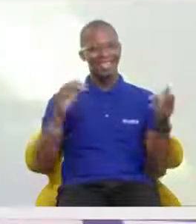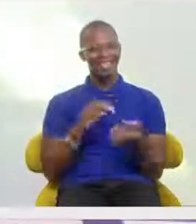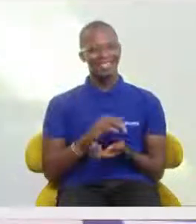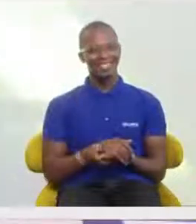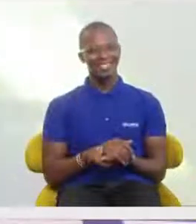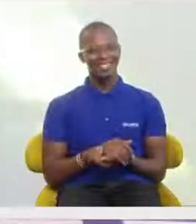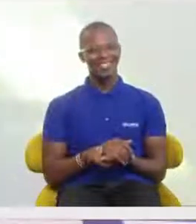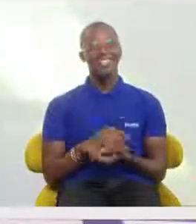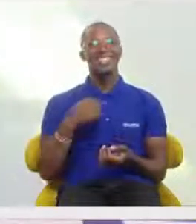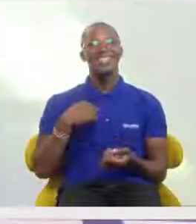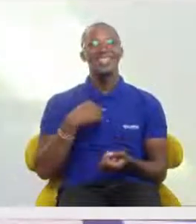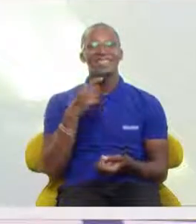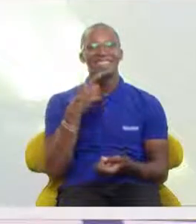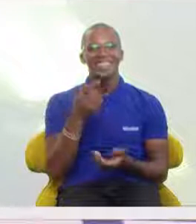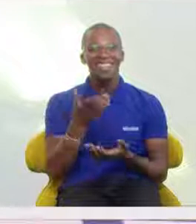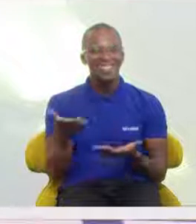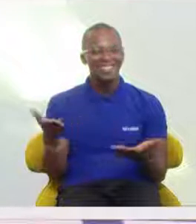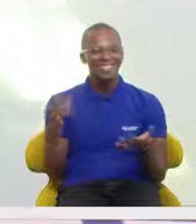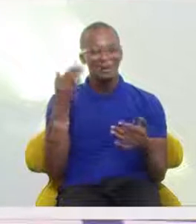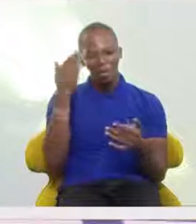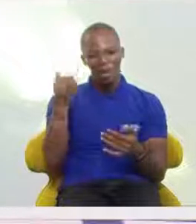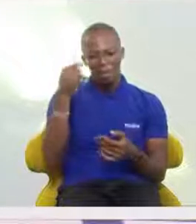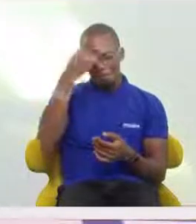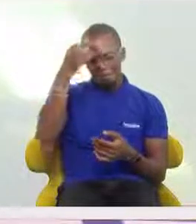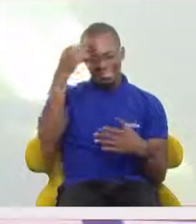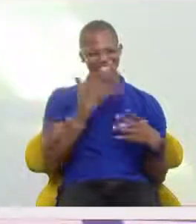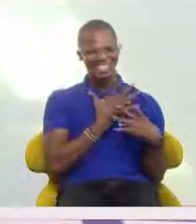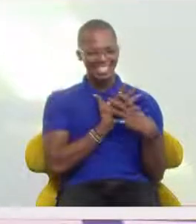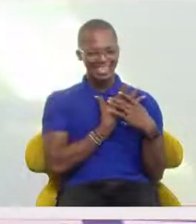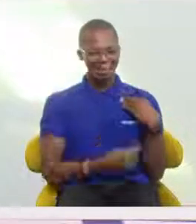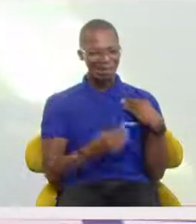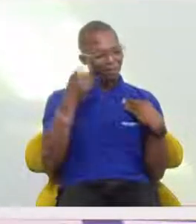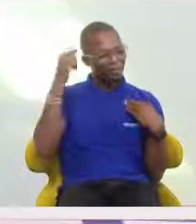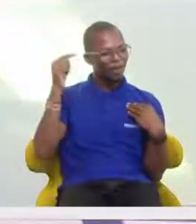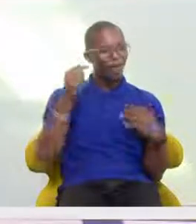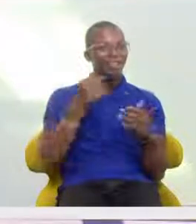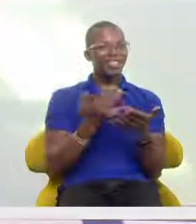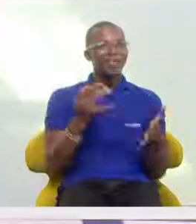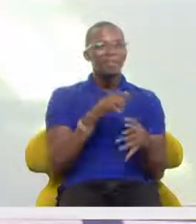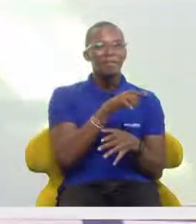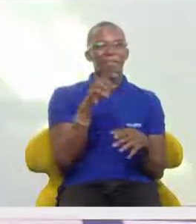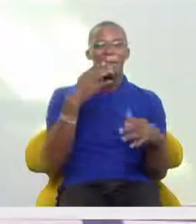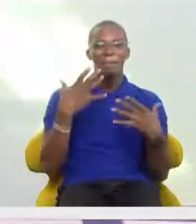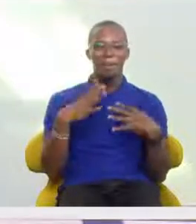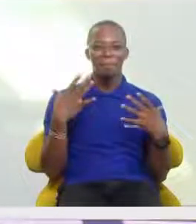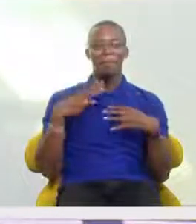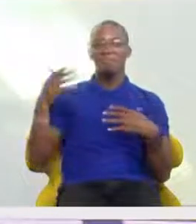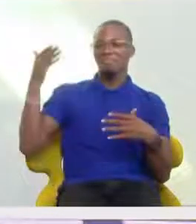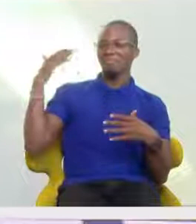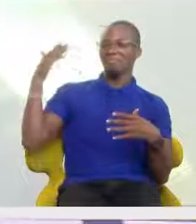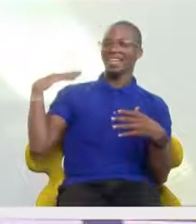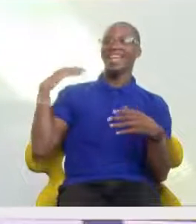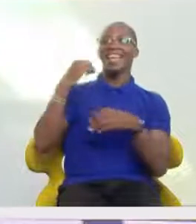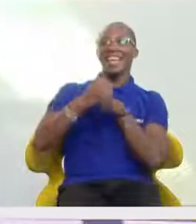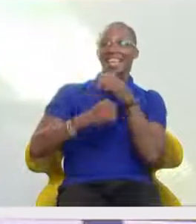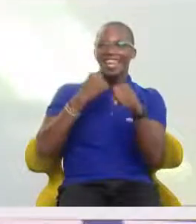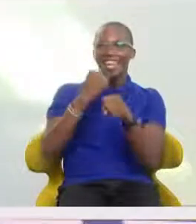So why I'm saying this story is because I think it's disappointing for a number of people. Back in 2009, when I started